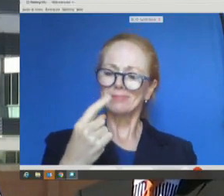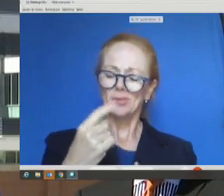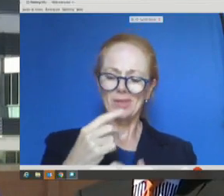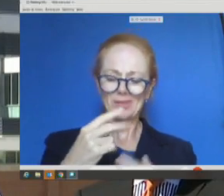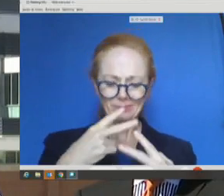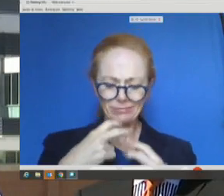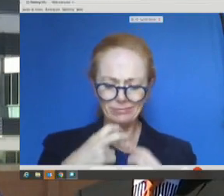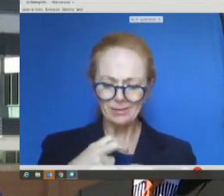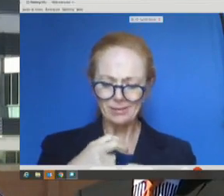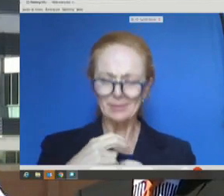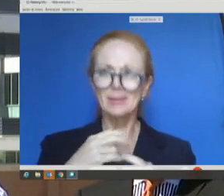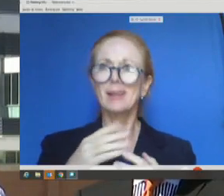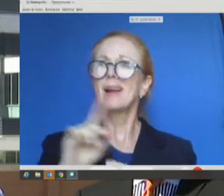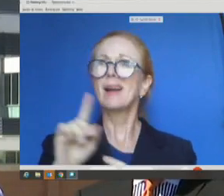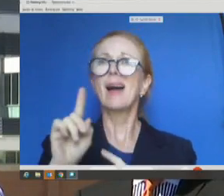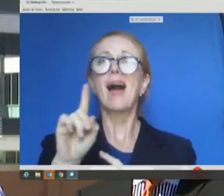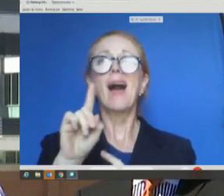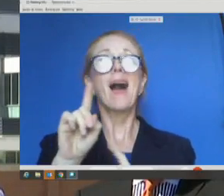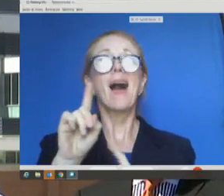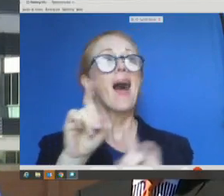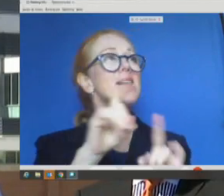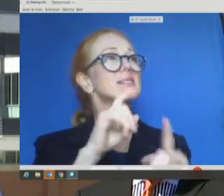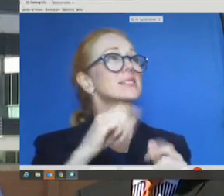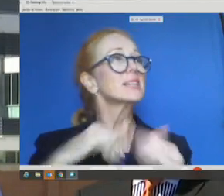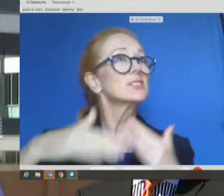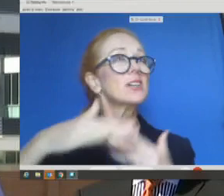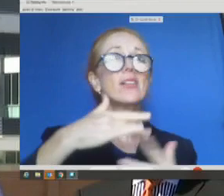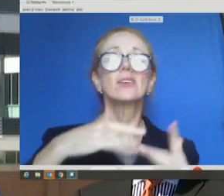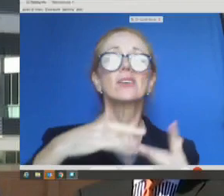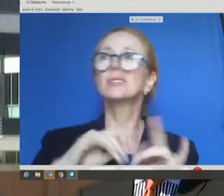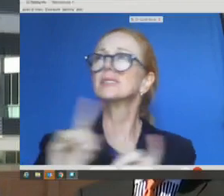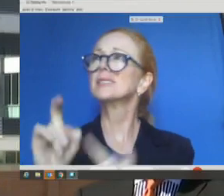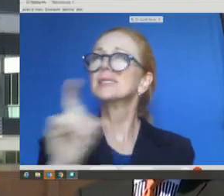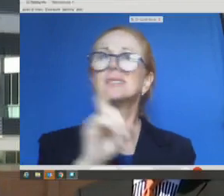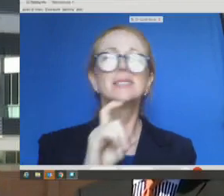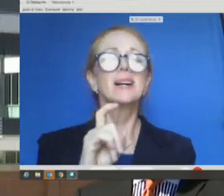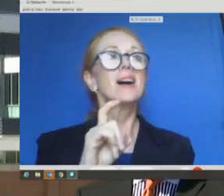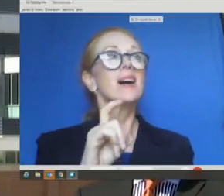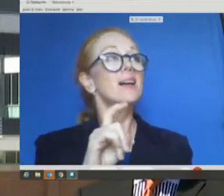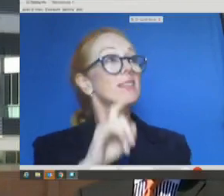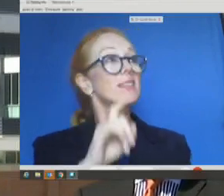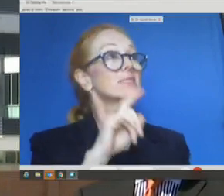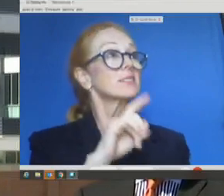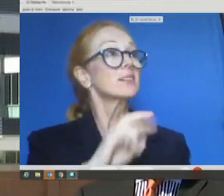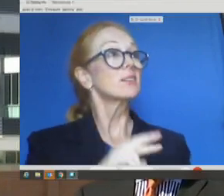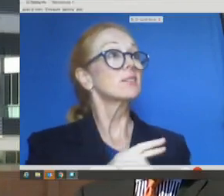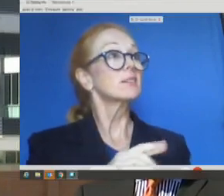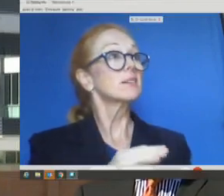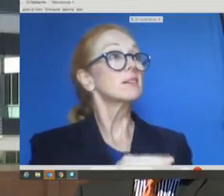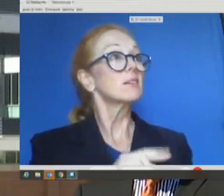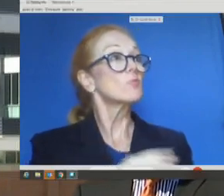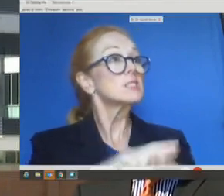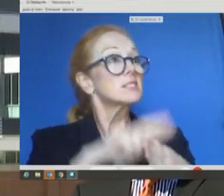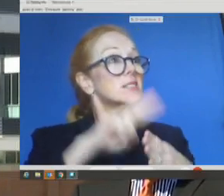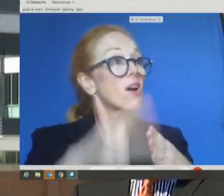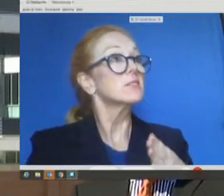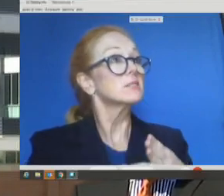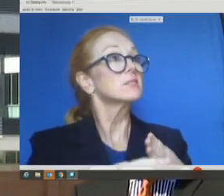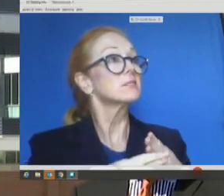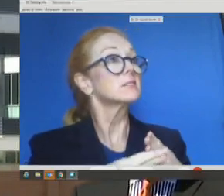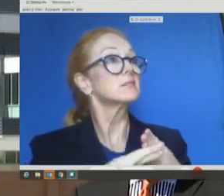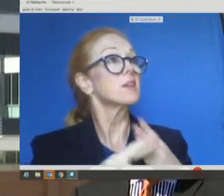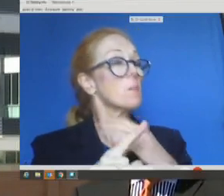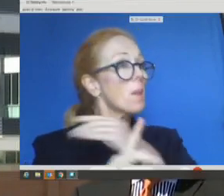to understand that there are consequences to these kinds of actions, and we have to seek to move